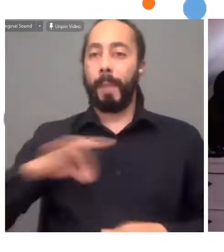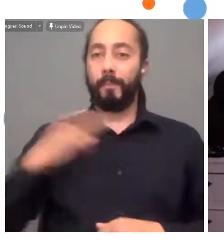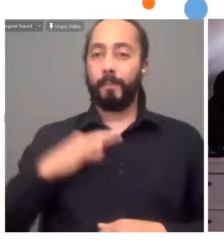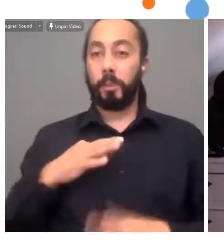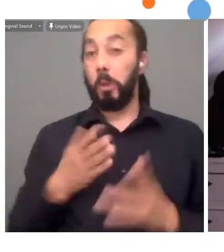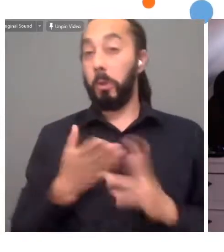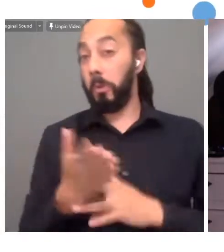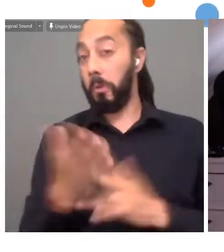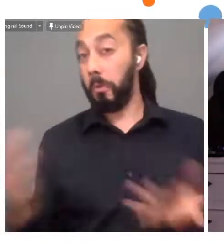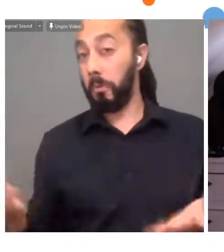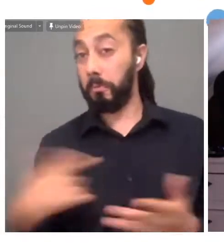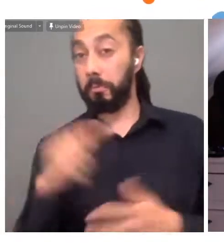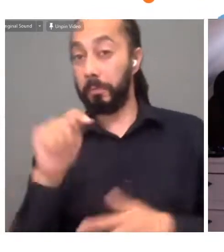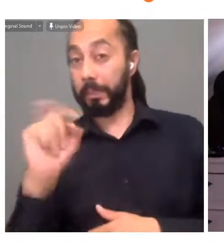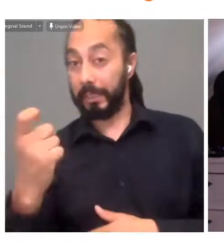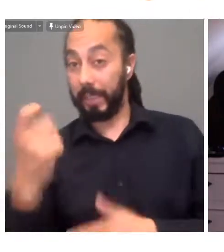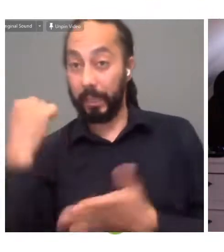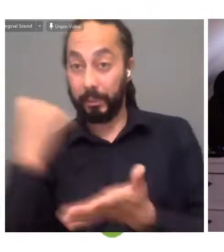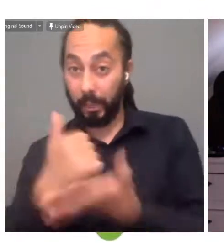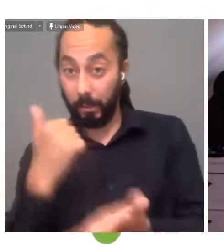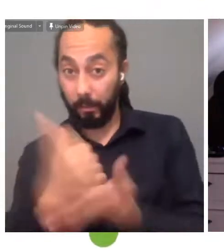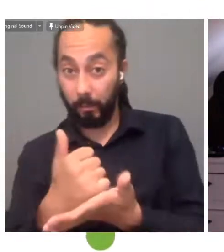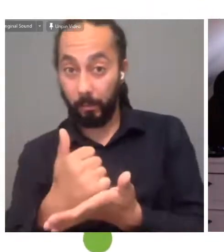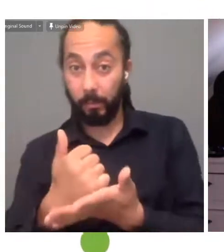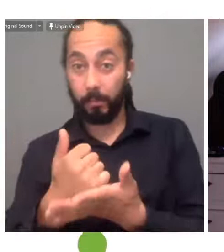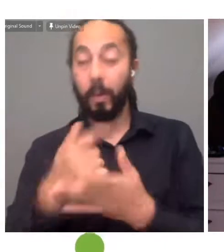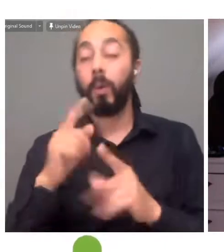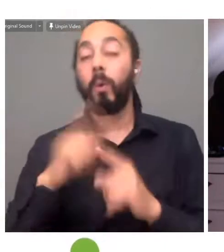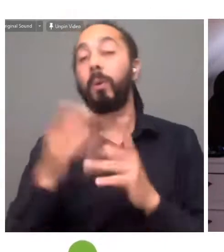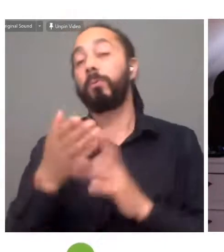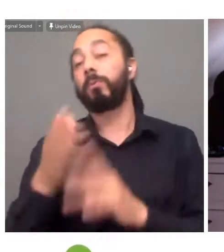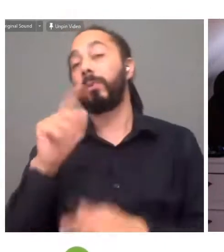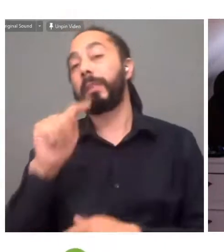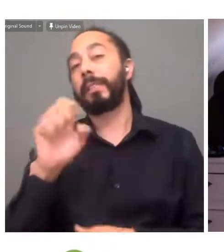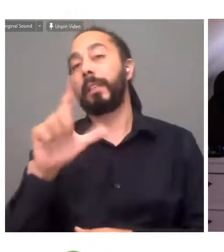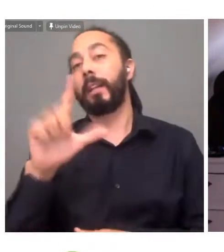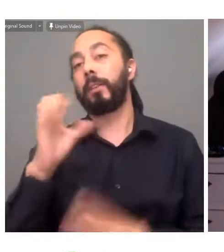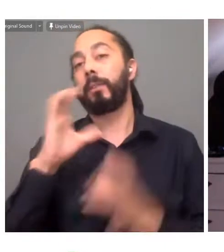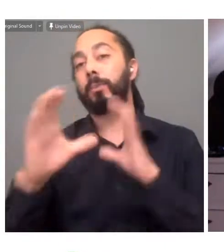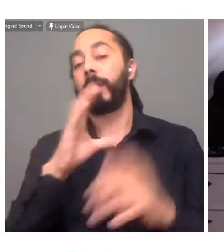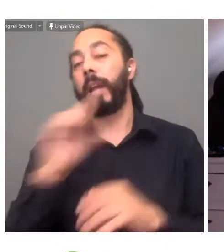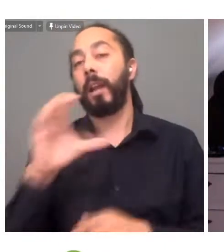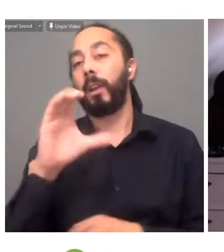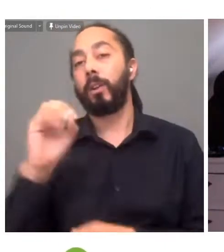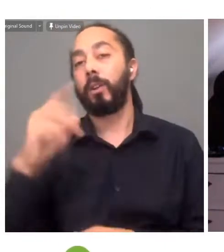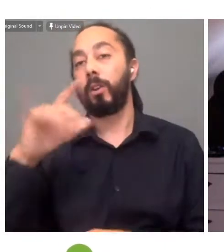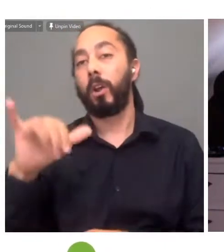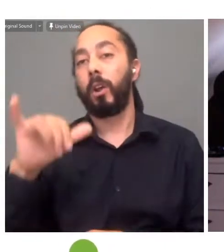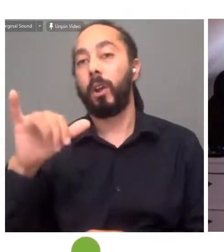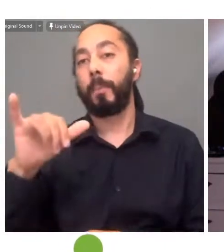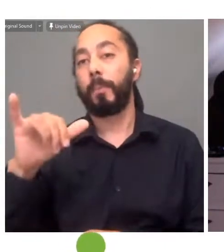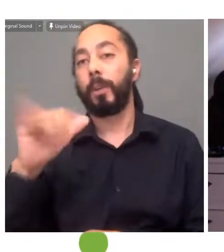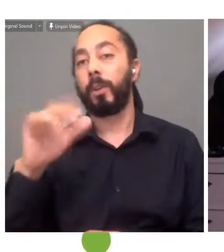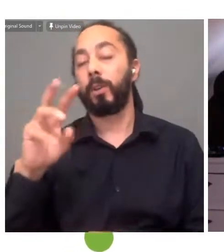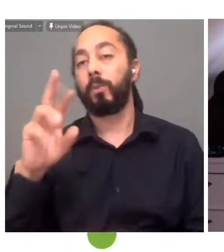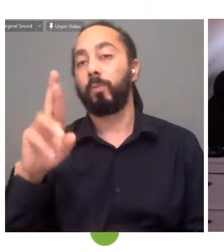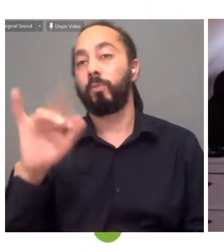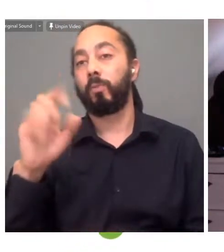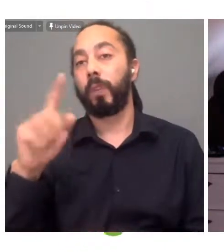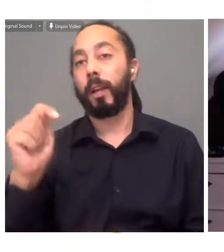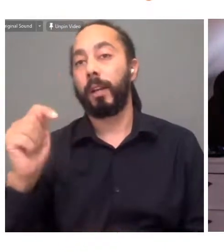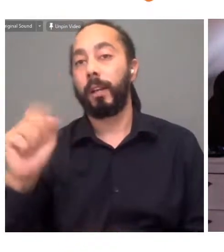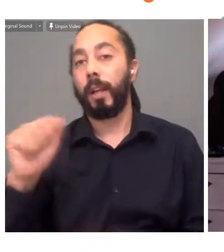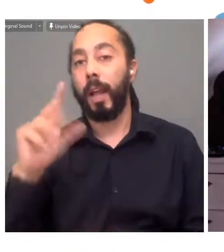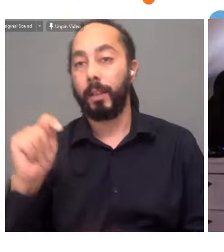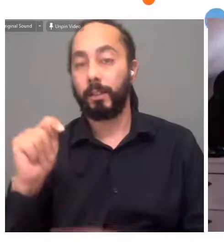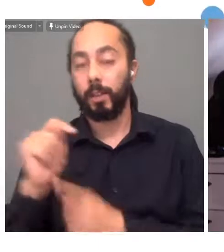the Broadcasting, Telecommunications, and Copyright Acts that would provide more support to artists and arts organizations on the ground.